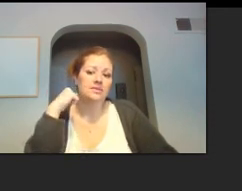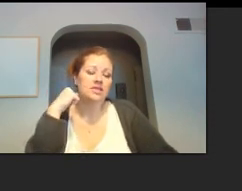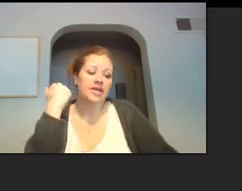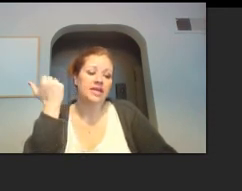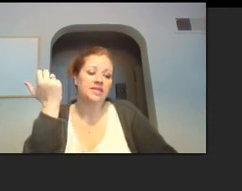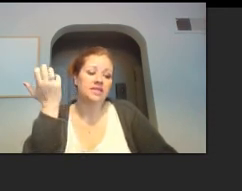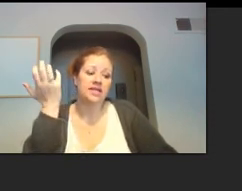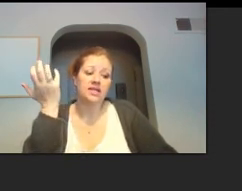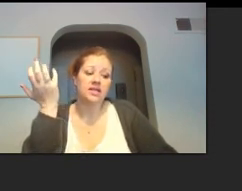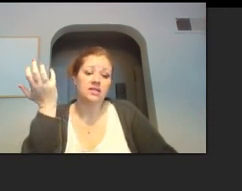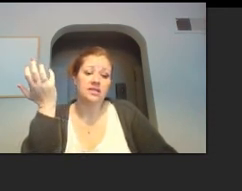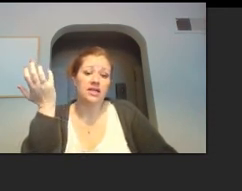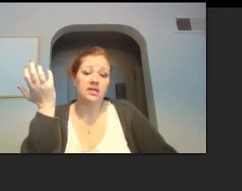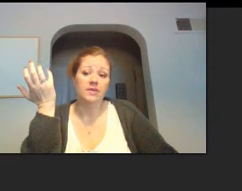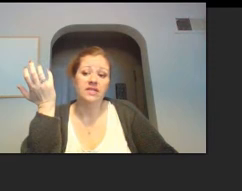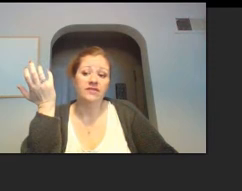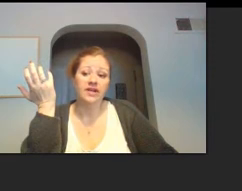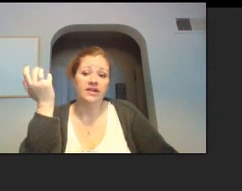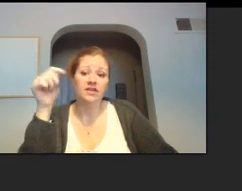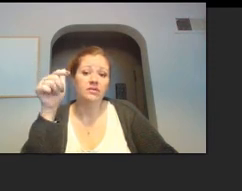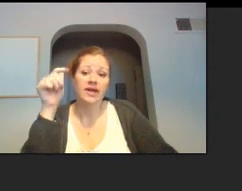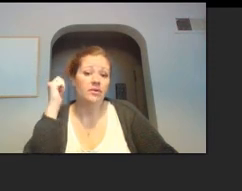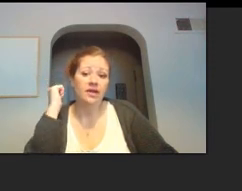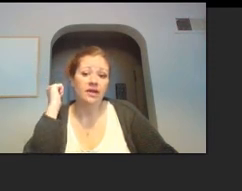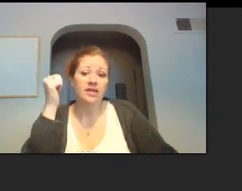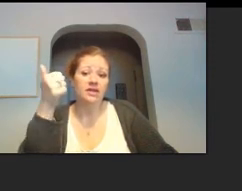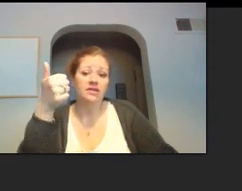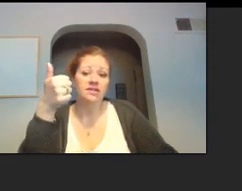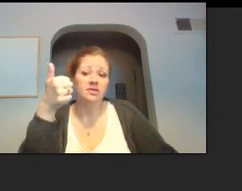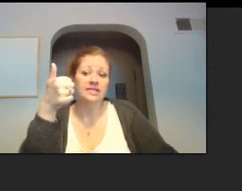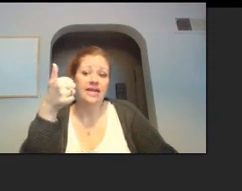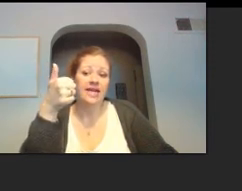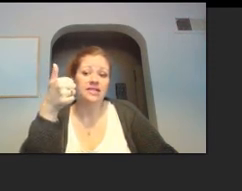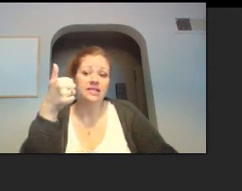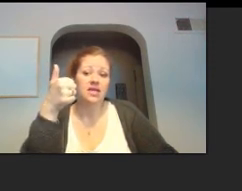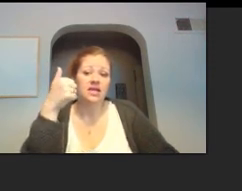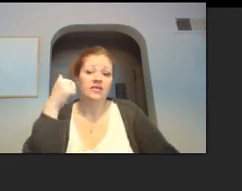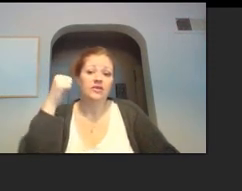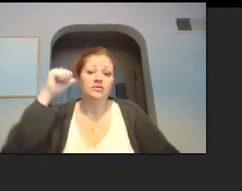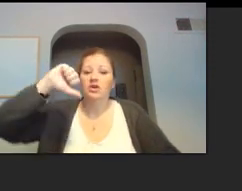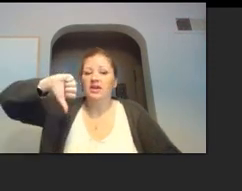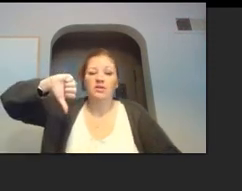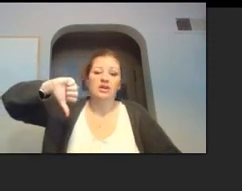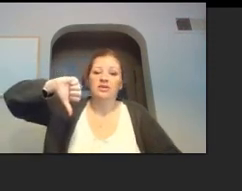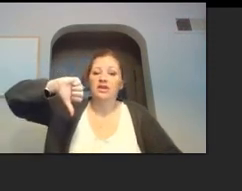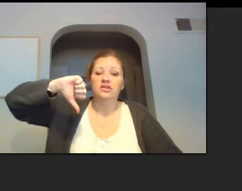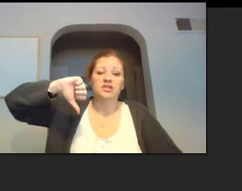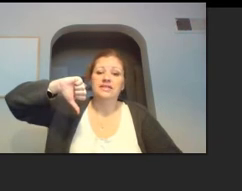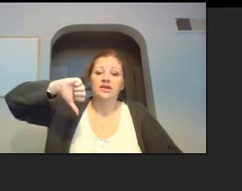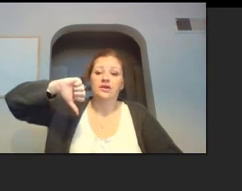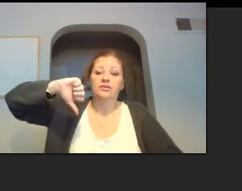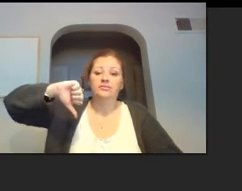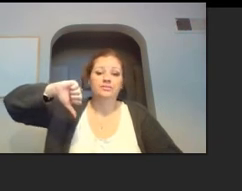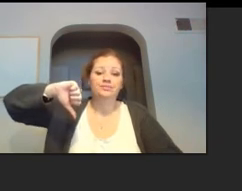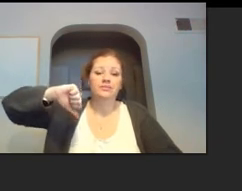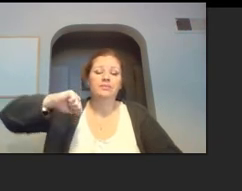This one's tricky because it could be different. If you like working with others, you would say yes. If you don't like working with others, you would say